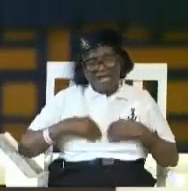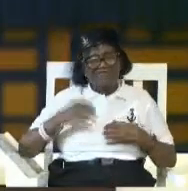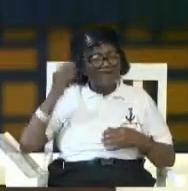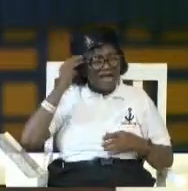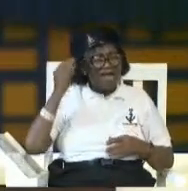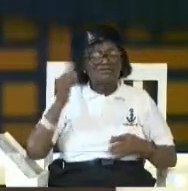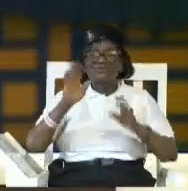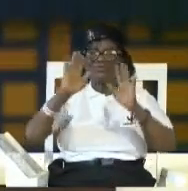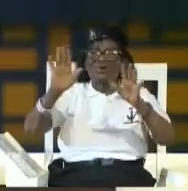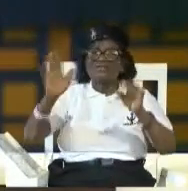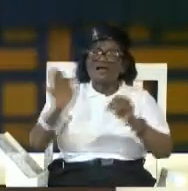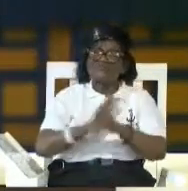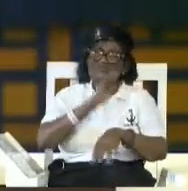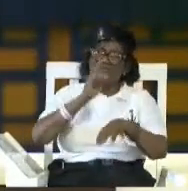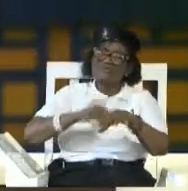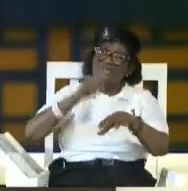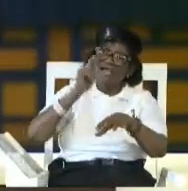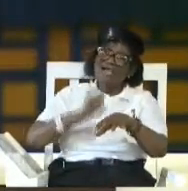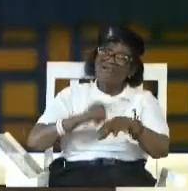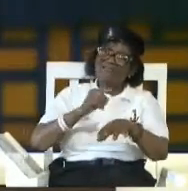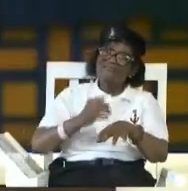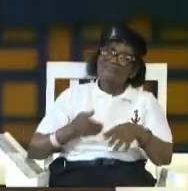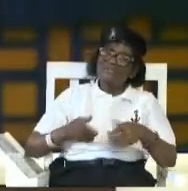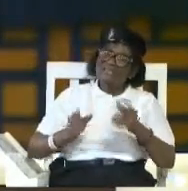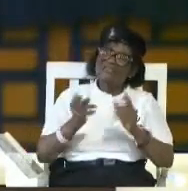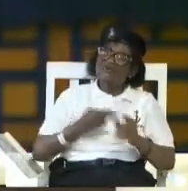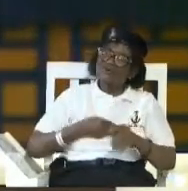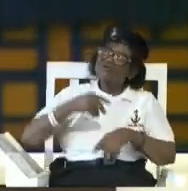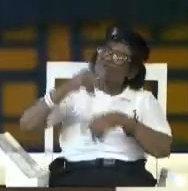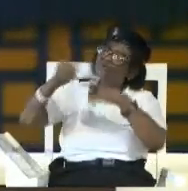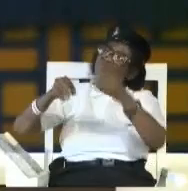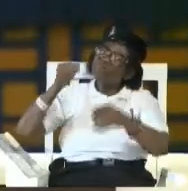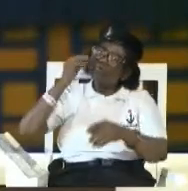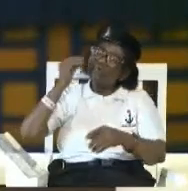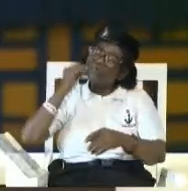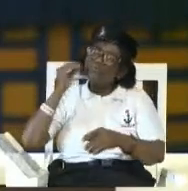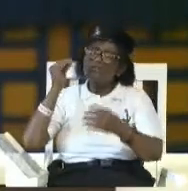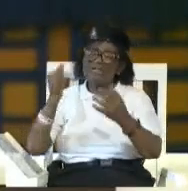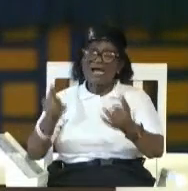time. Let's go home now.